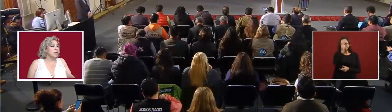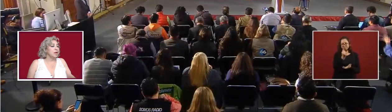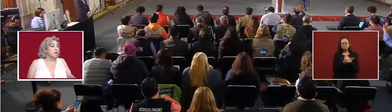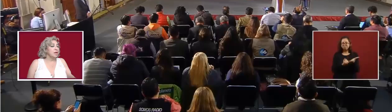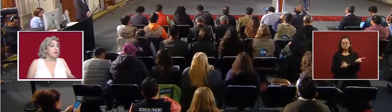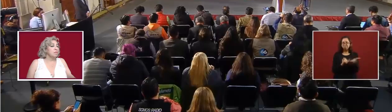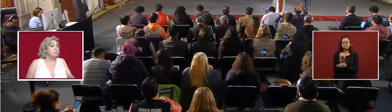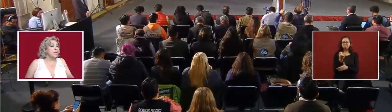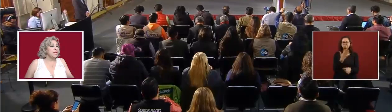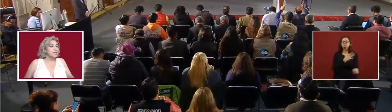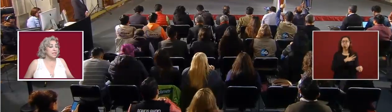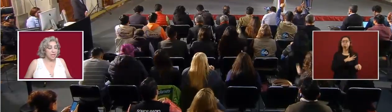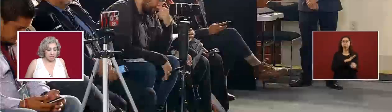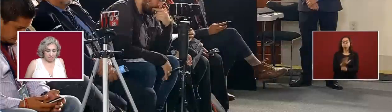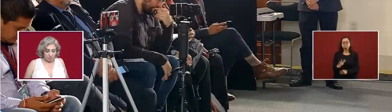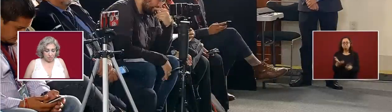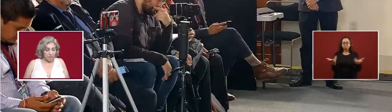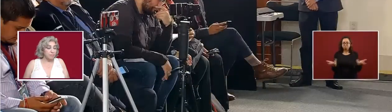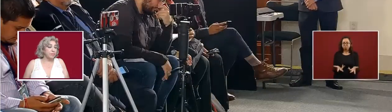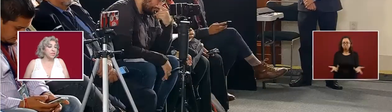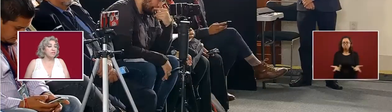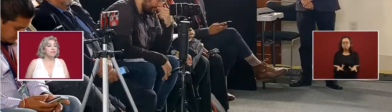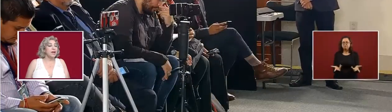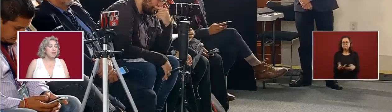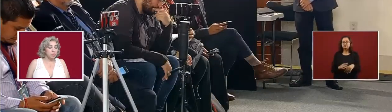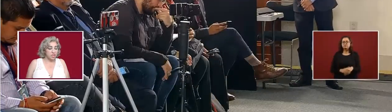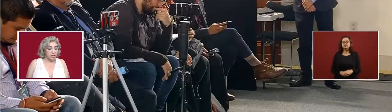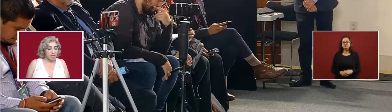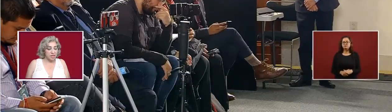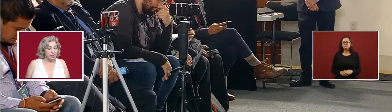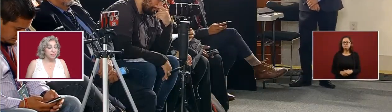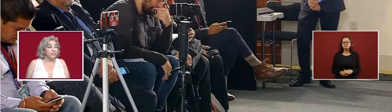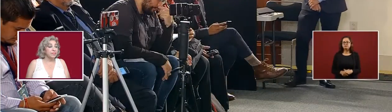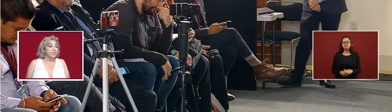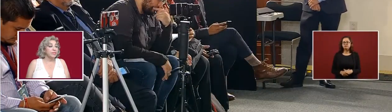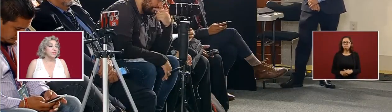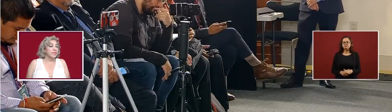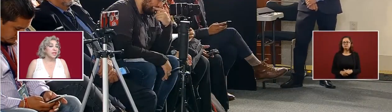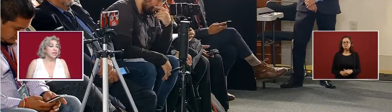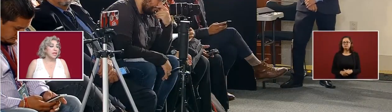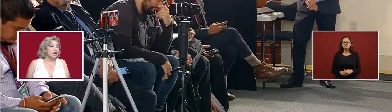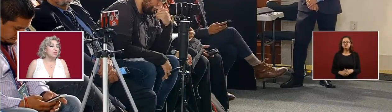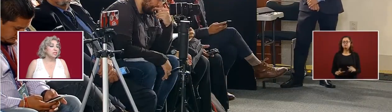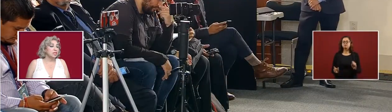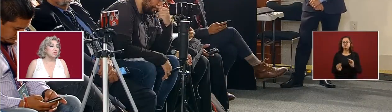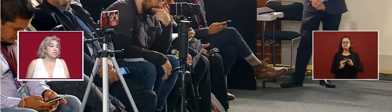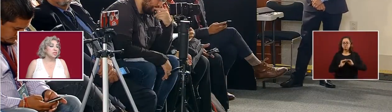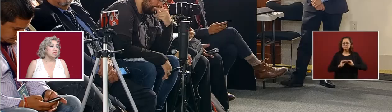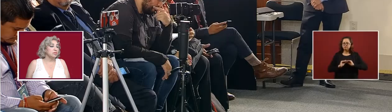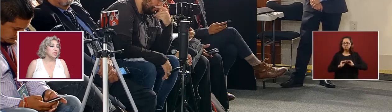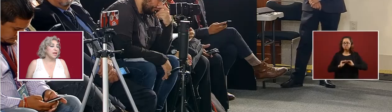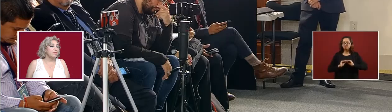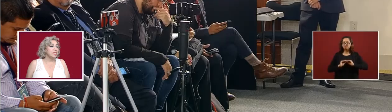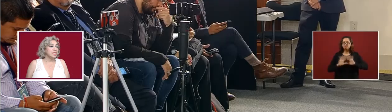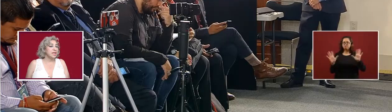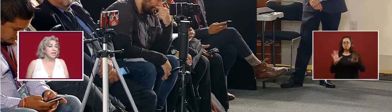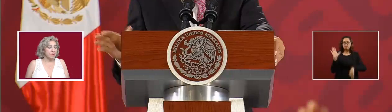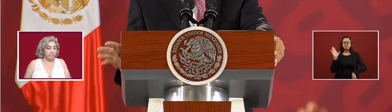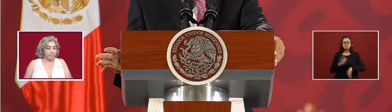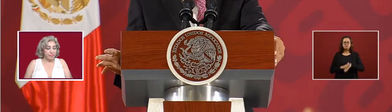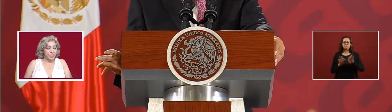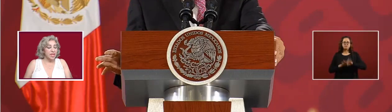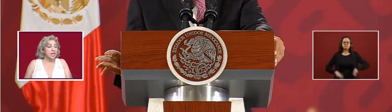meet and define what you're going to do. And also to guarantee,